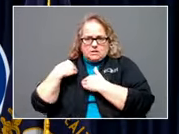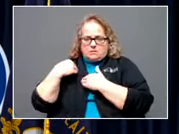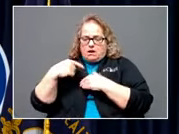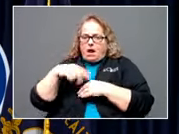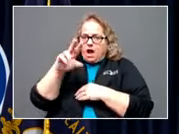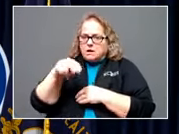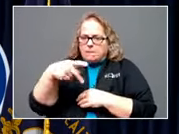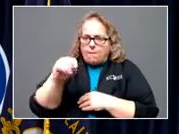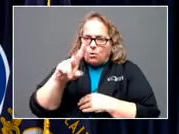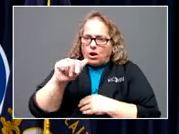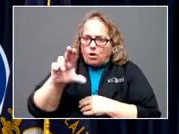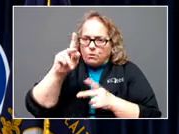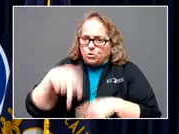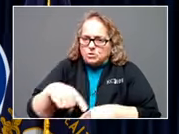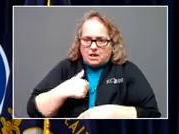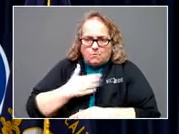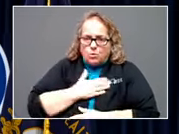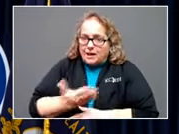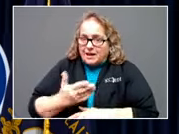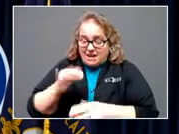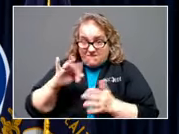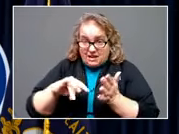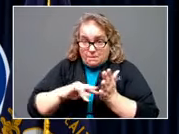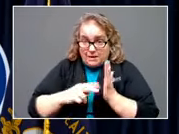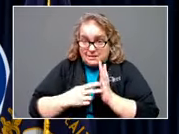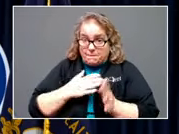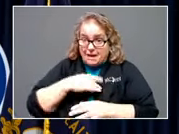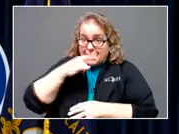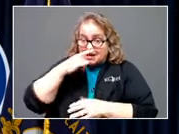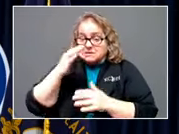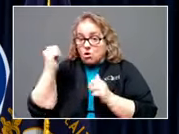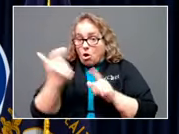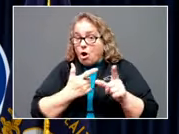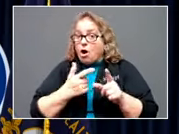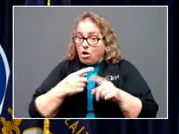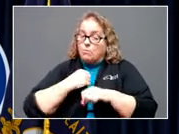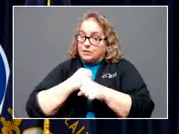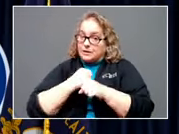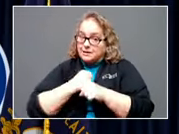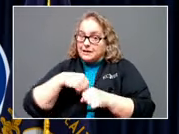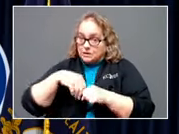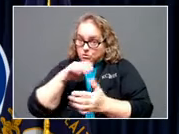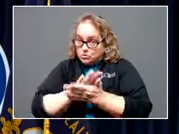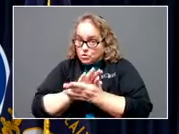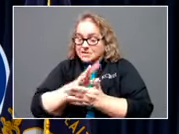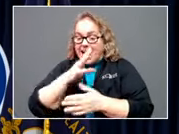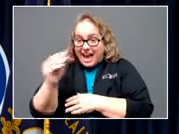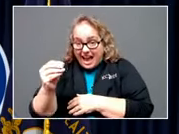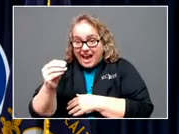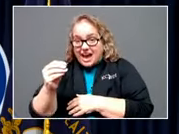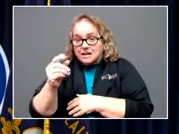it means that my kids and everybody else's are not only protected in schools, but that they also